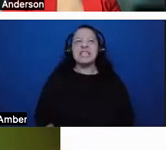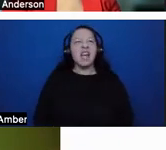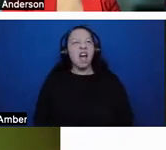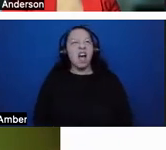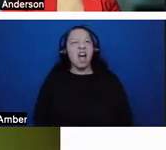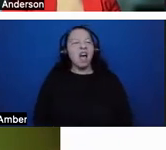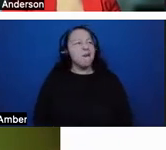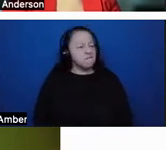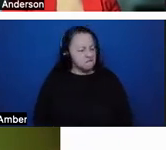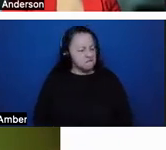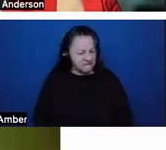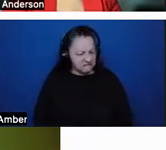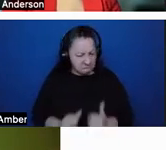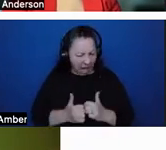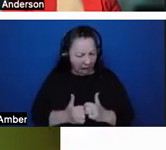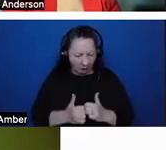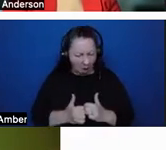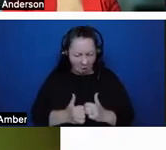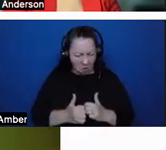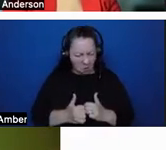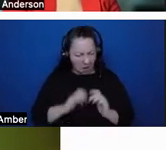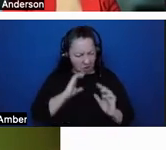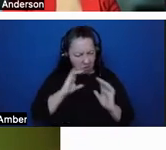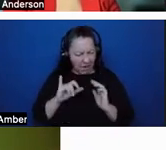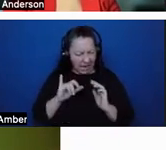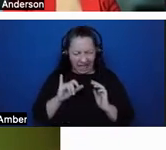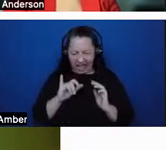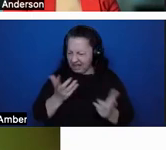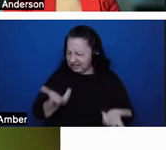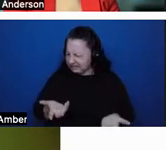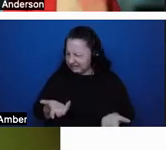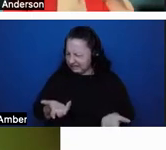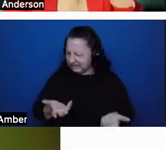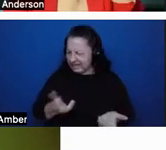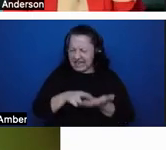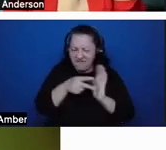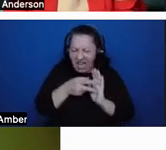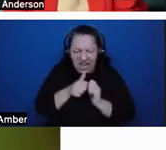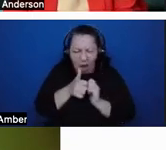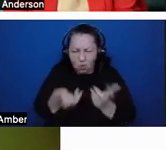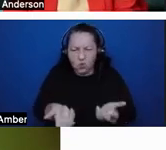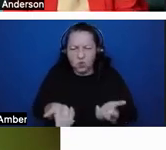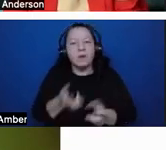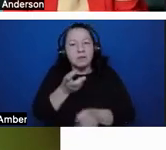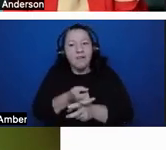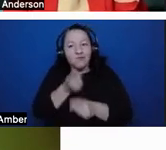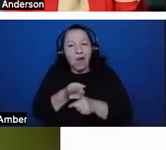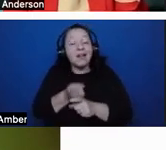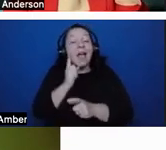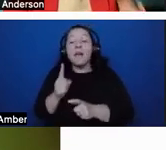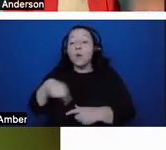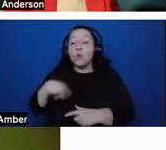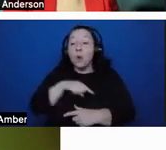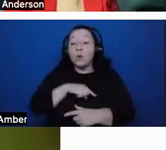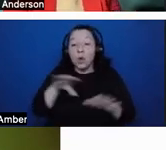like it's hard for me to verbalize. And this is also just naming the fact that even for those of us who are doing this work, it's not always something where we